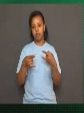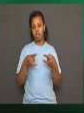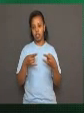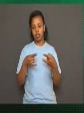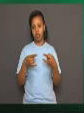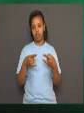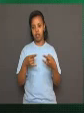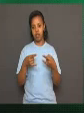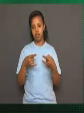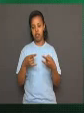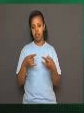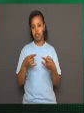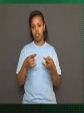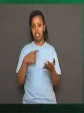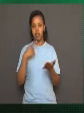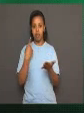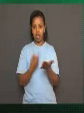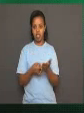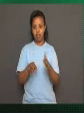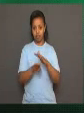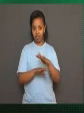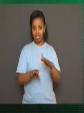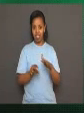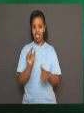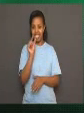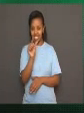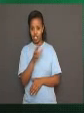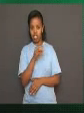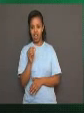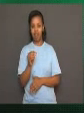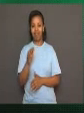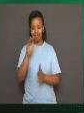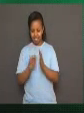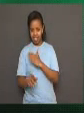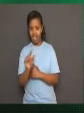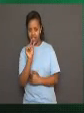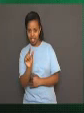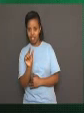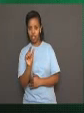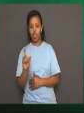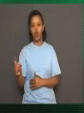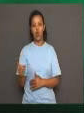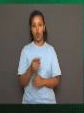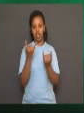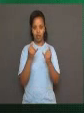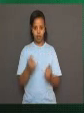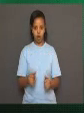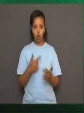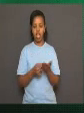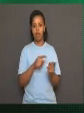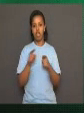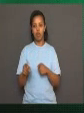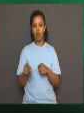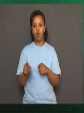are divided into smaller and smaller groups based on the features they have